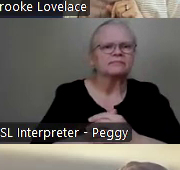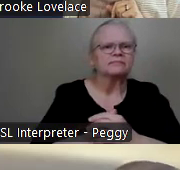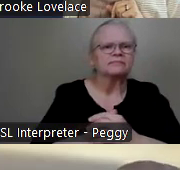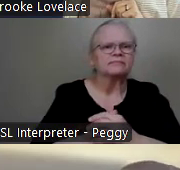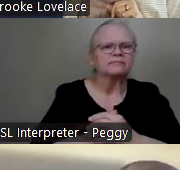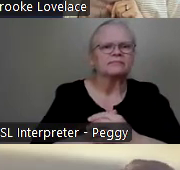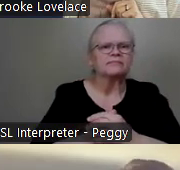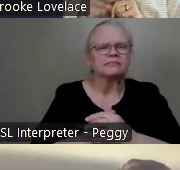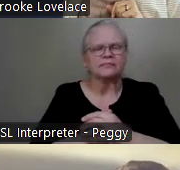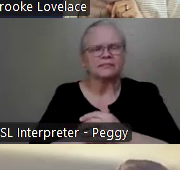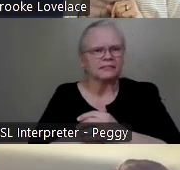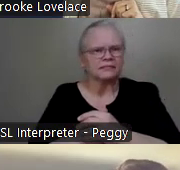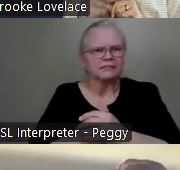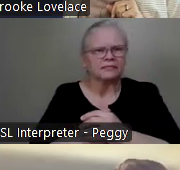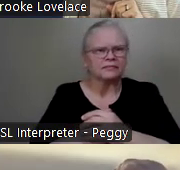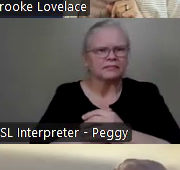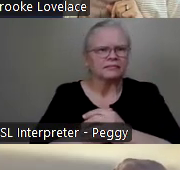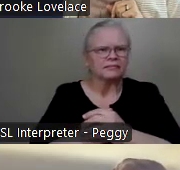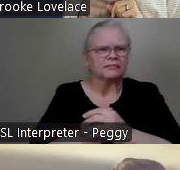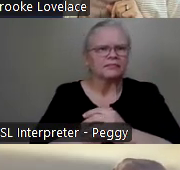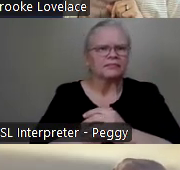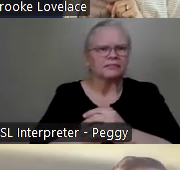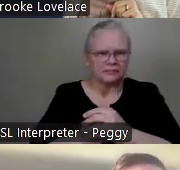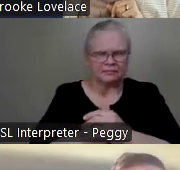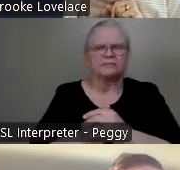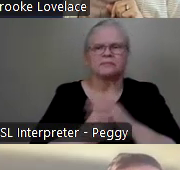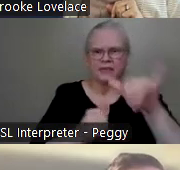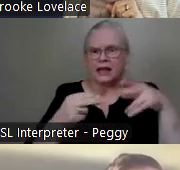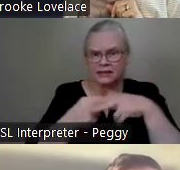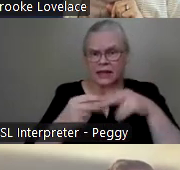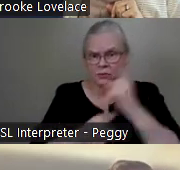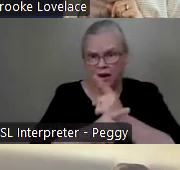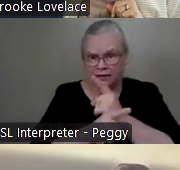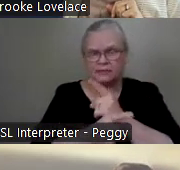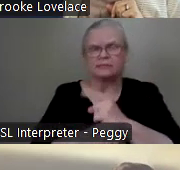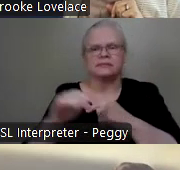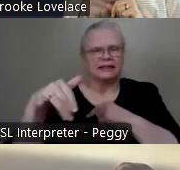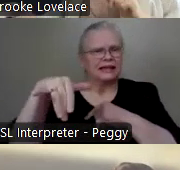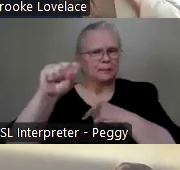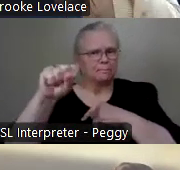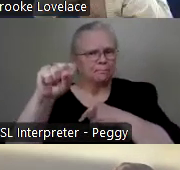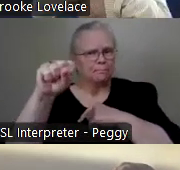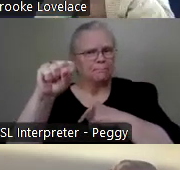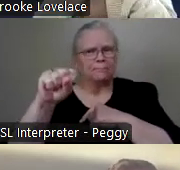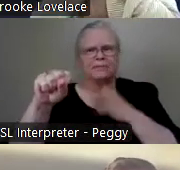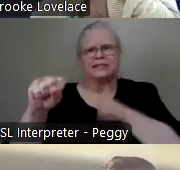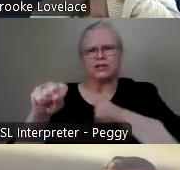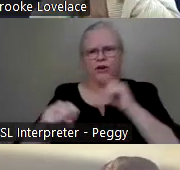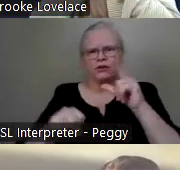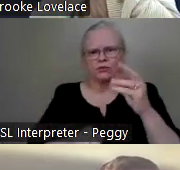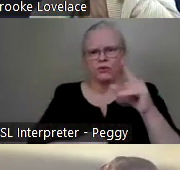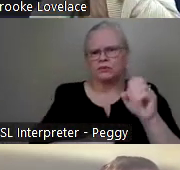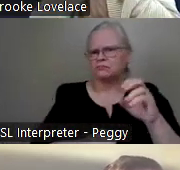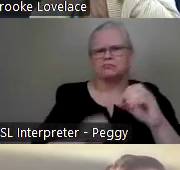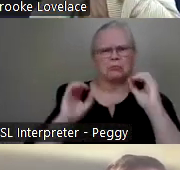I think we were just on this one, goal correct? 1. Yep. Okay. Sorry about that, George. Not at